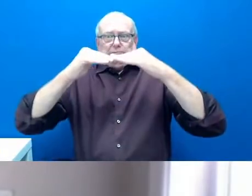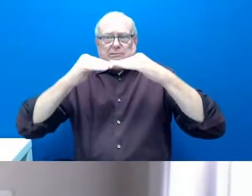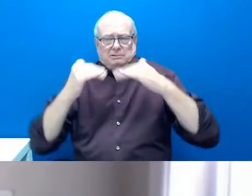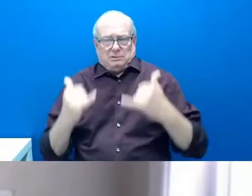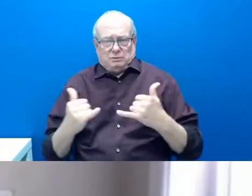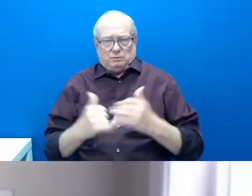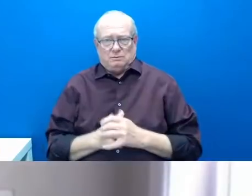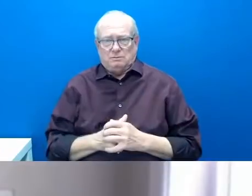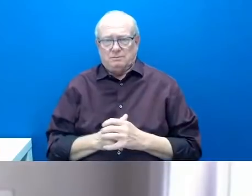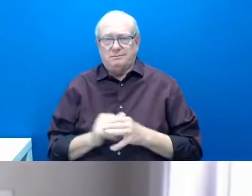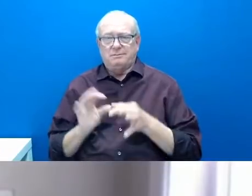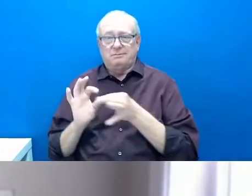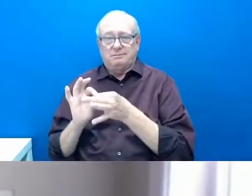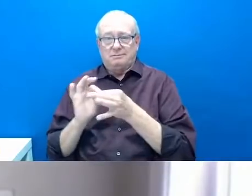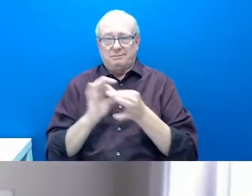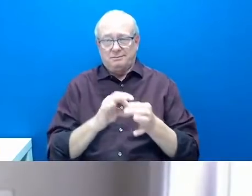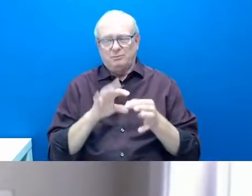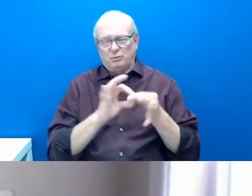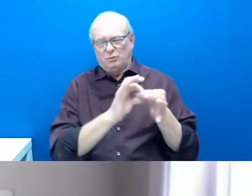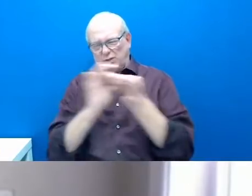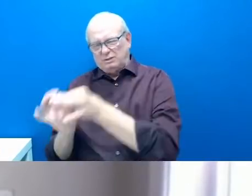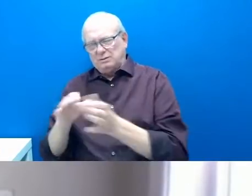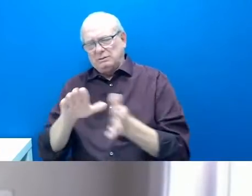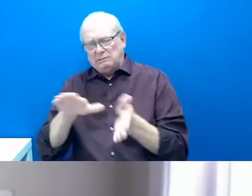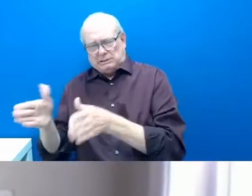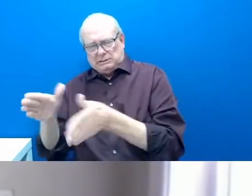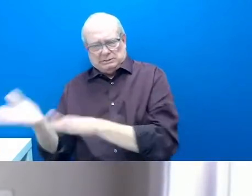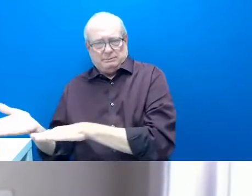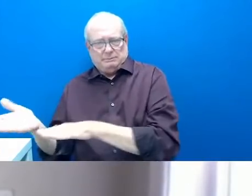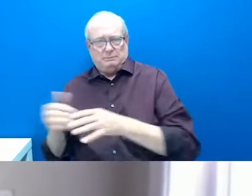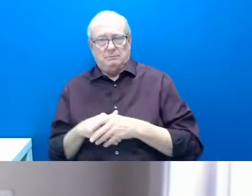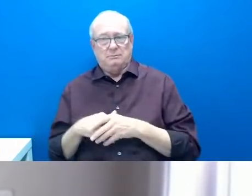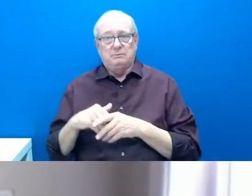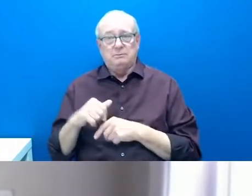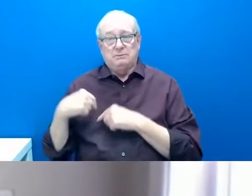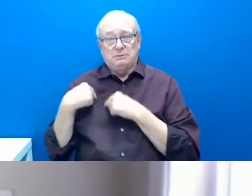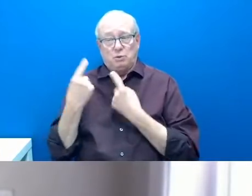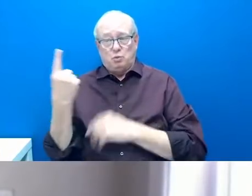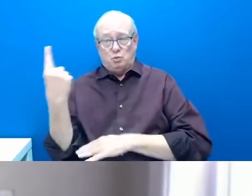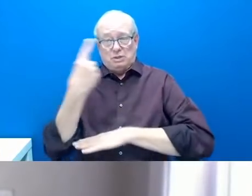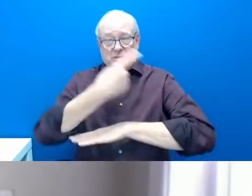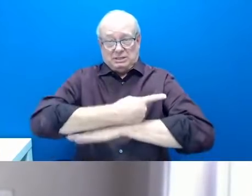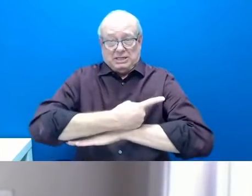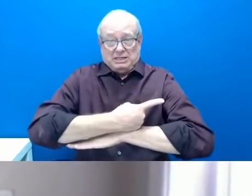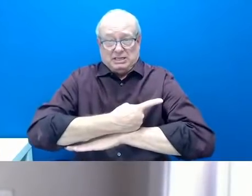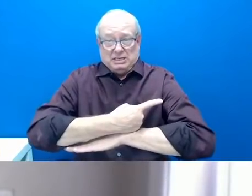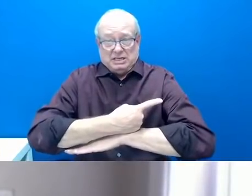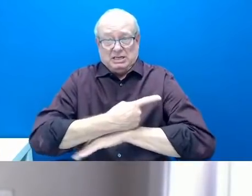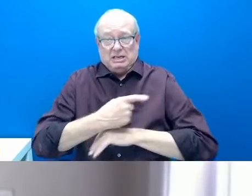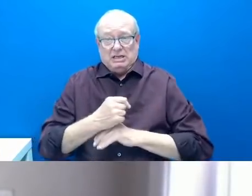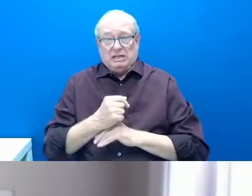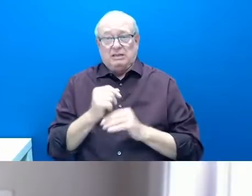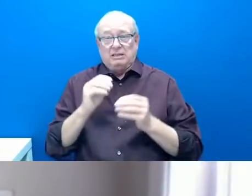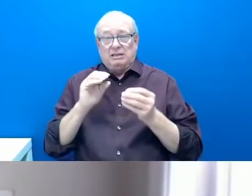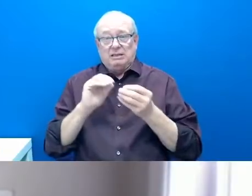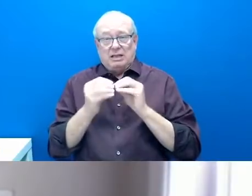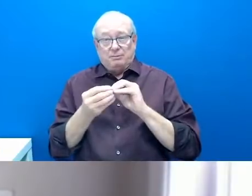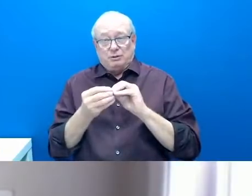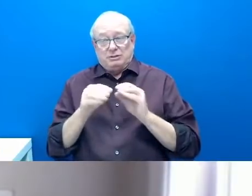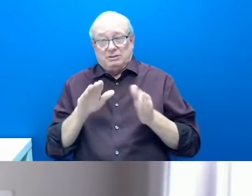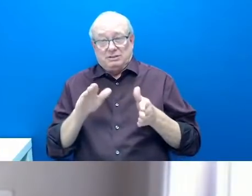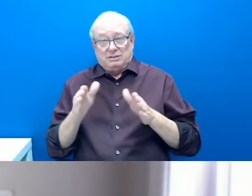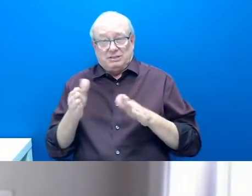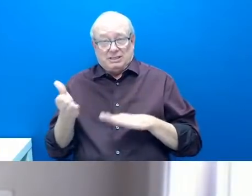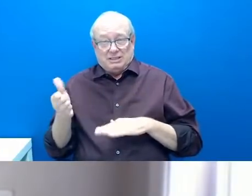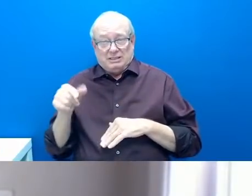with deaths. And so over the last 24 hours, we did not see an increase in the number of deaths. In fact, we saw a net